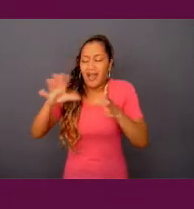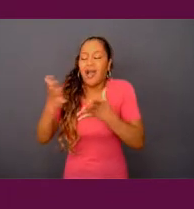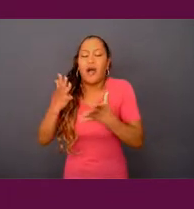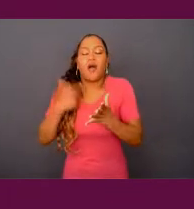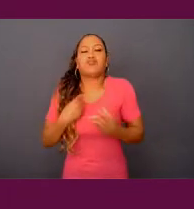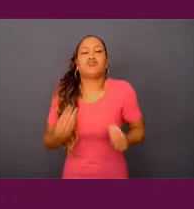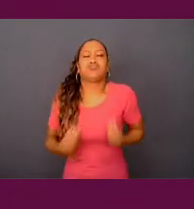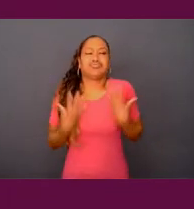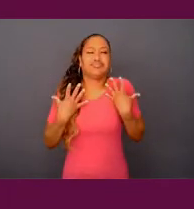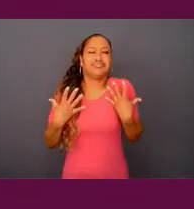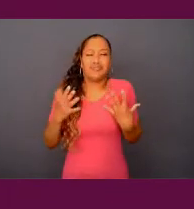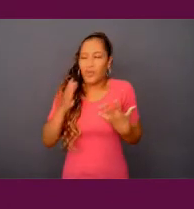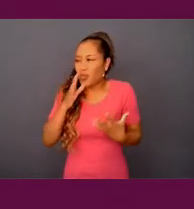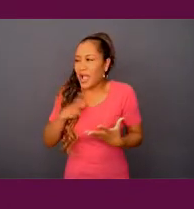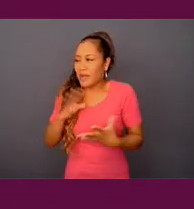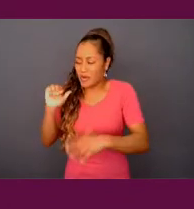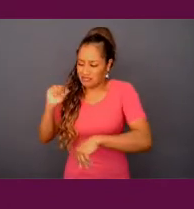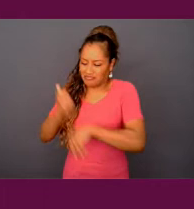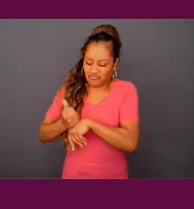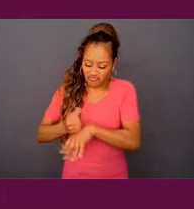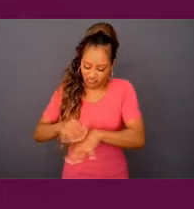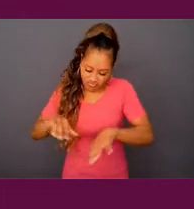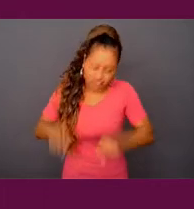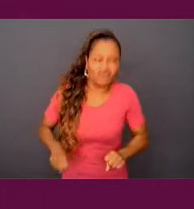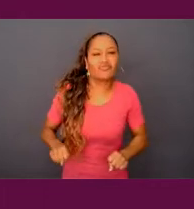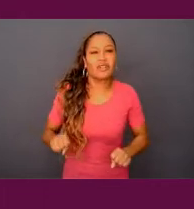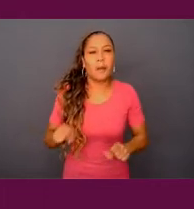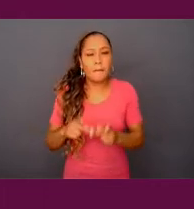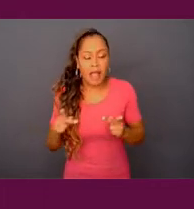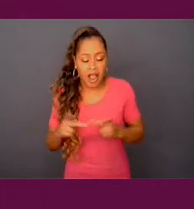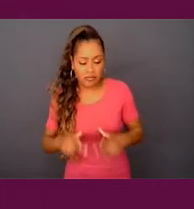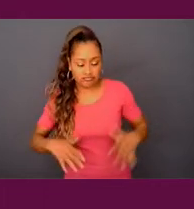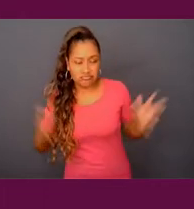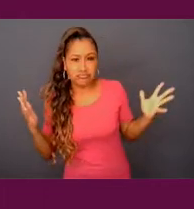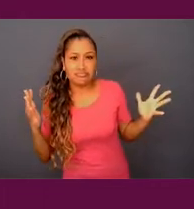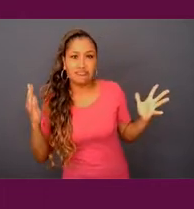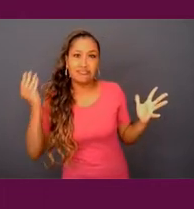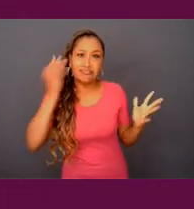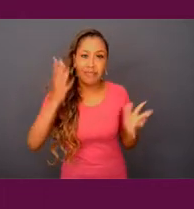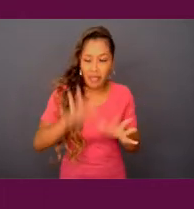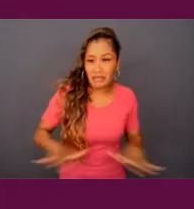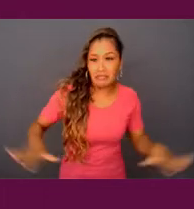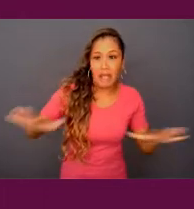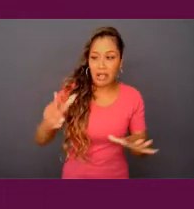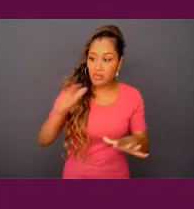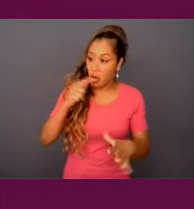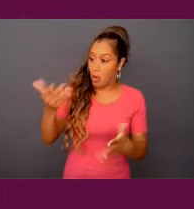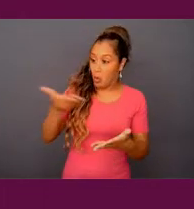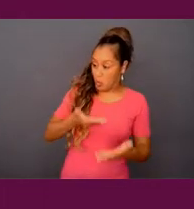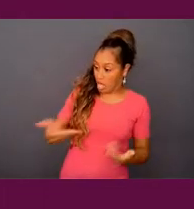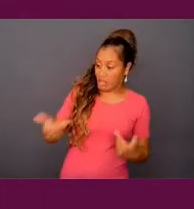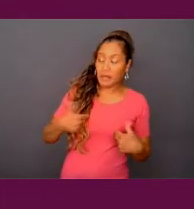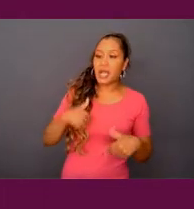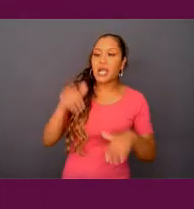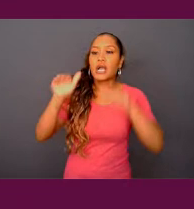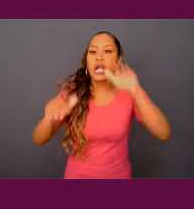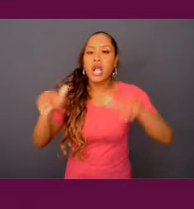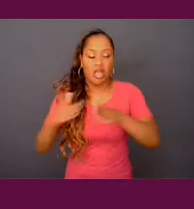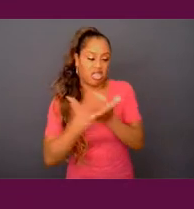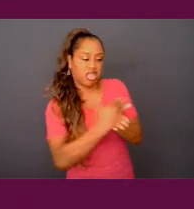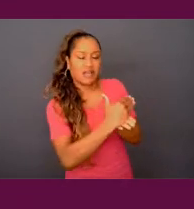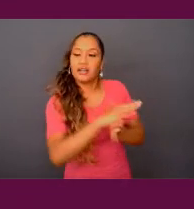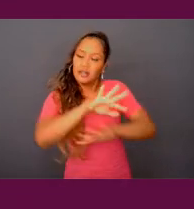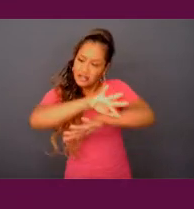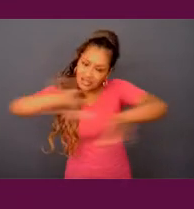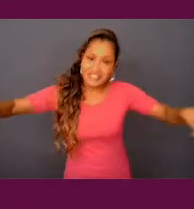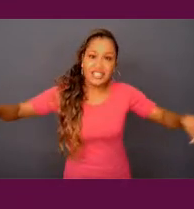are planted firmly in their power and unafraid to call out spaces that are unwelcoming to those who have been othered. The path that